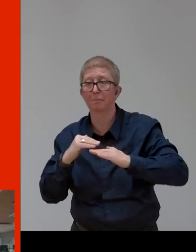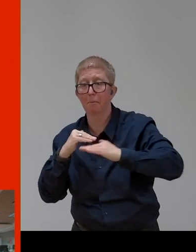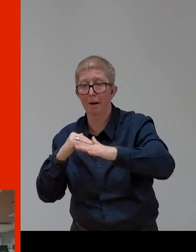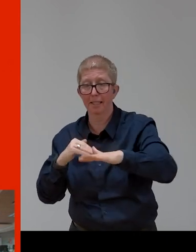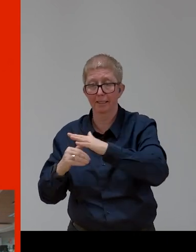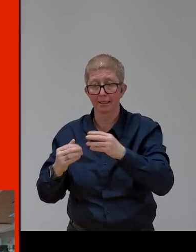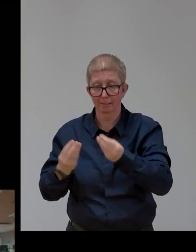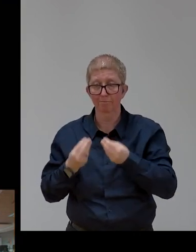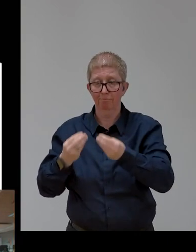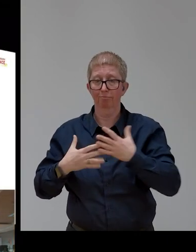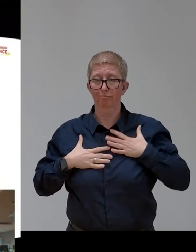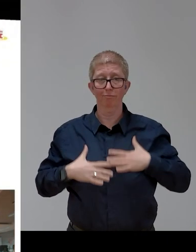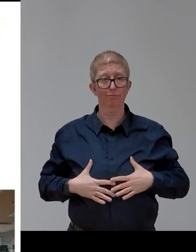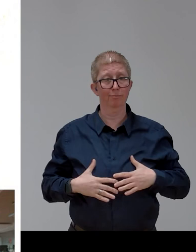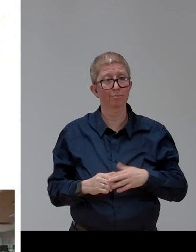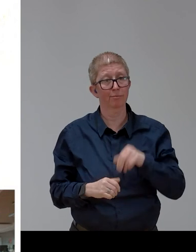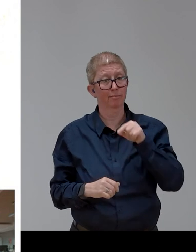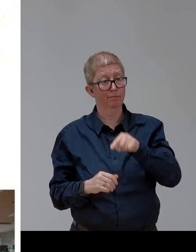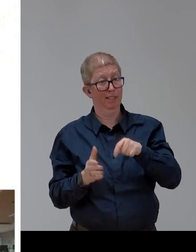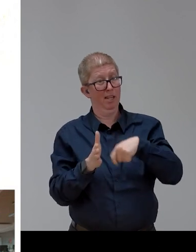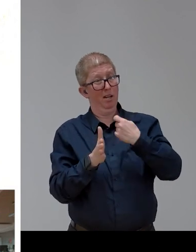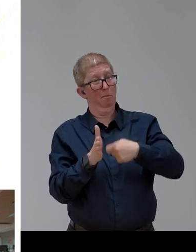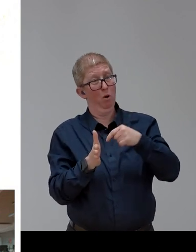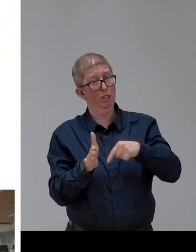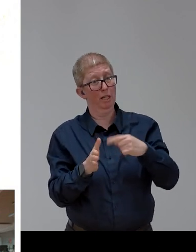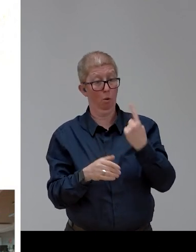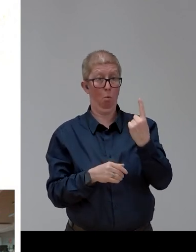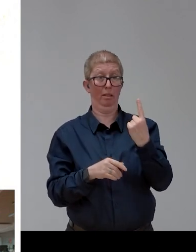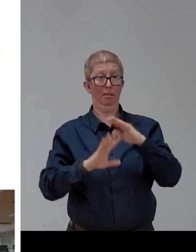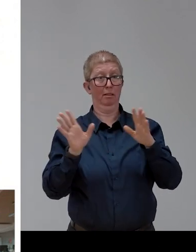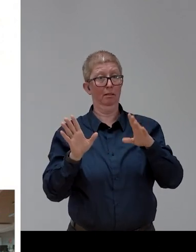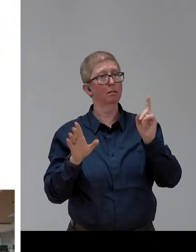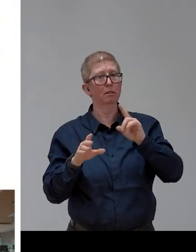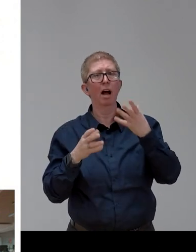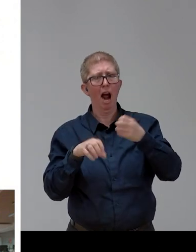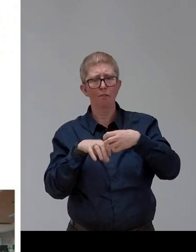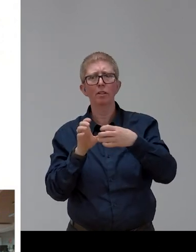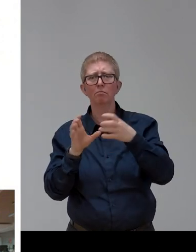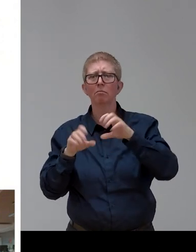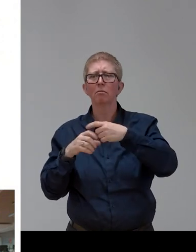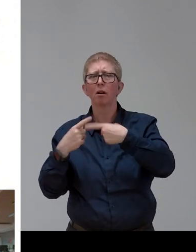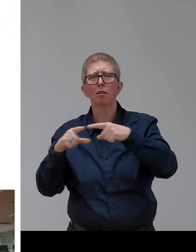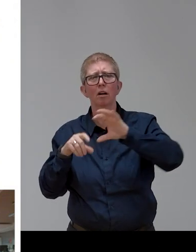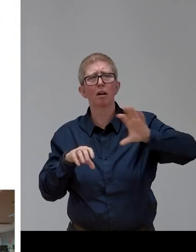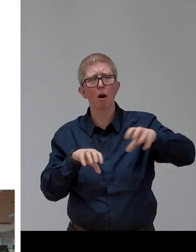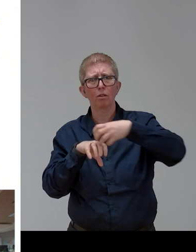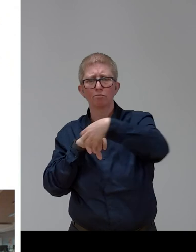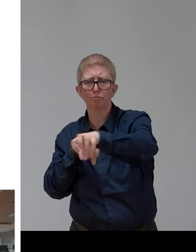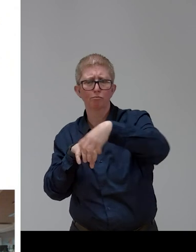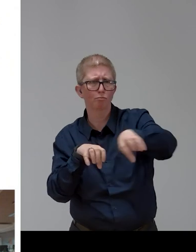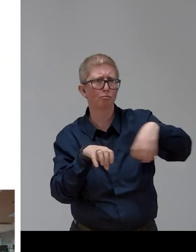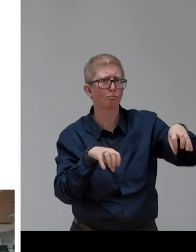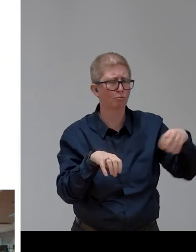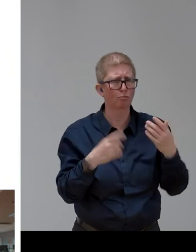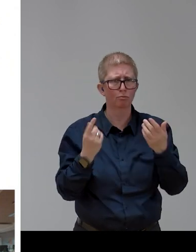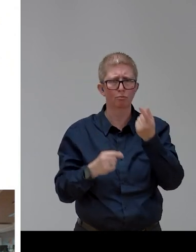be replicated and provides the opportunity to develop cost-effective assist solutions. One of the biggest challenges we